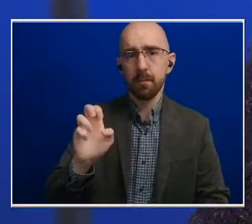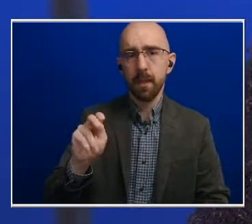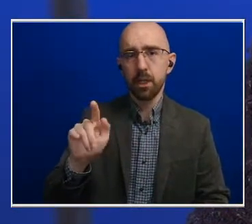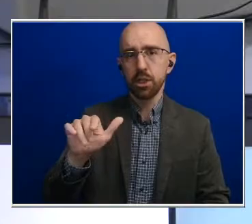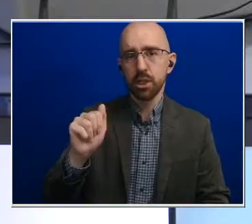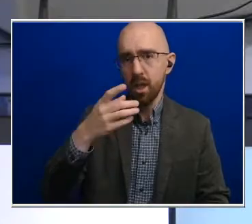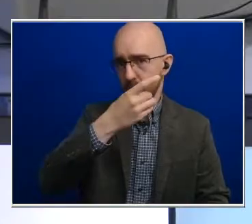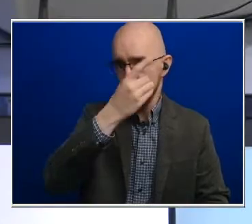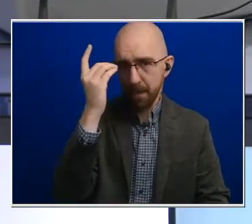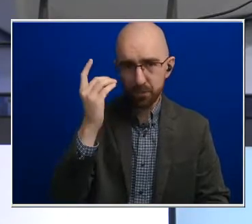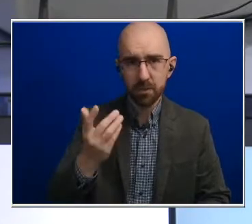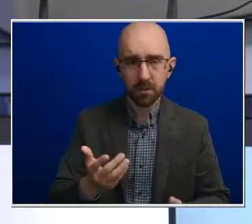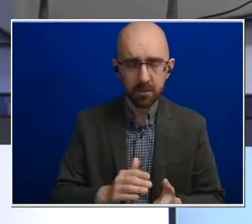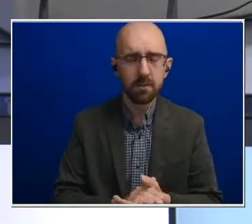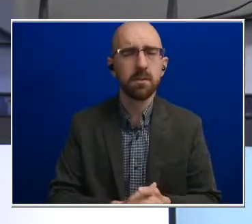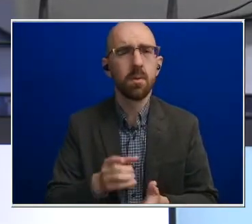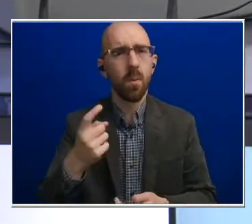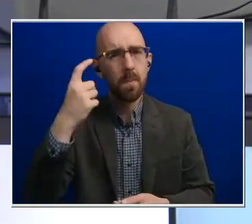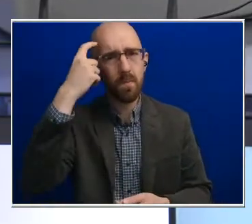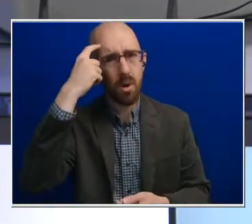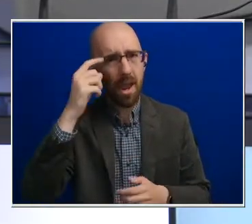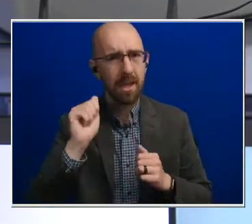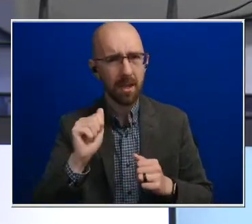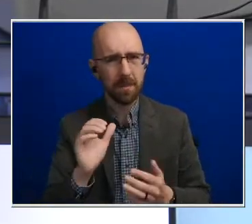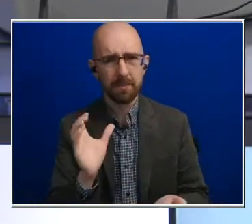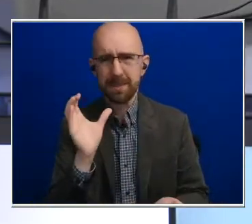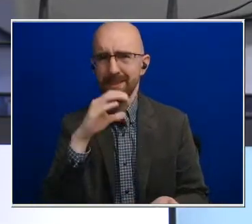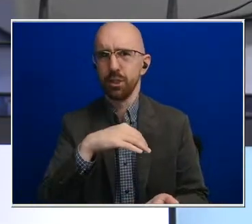the brain can be pretty mysterious. Now, how much do we know